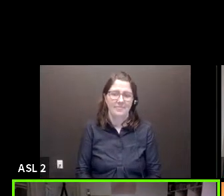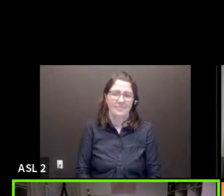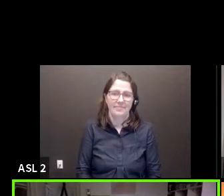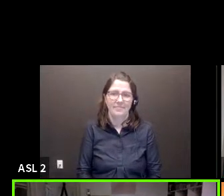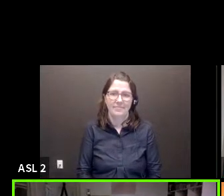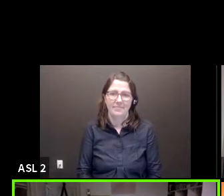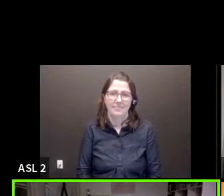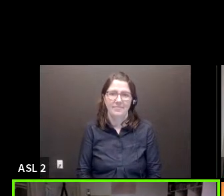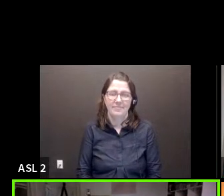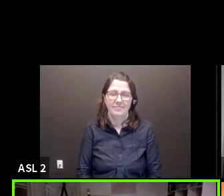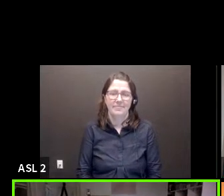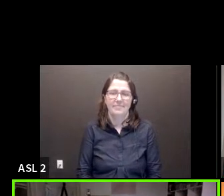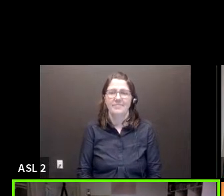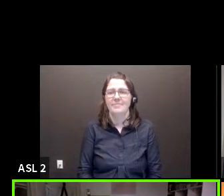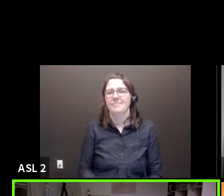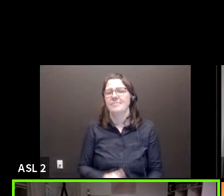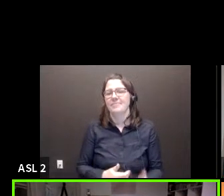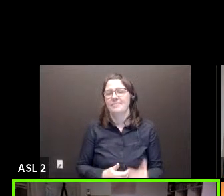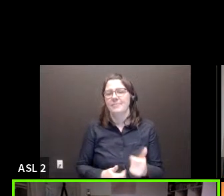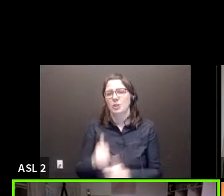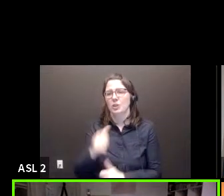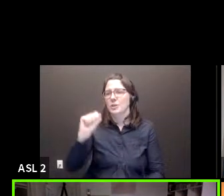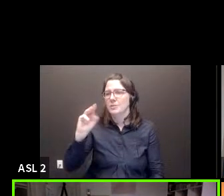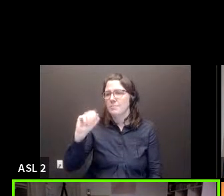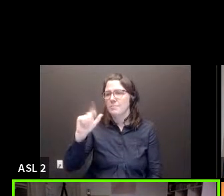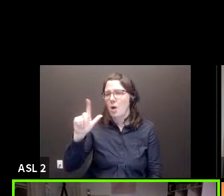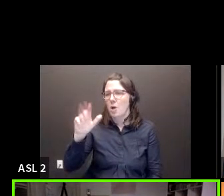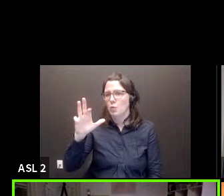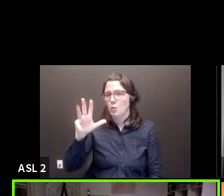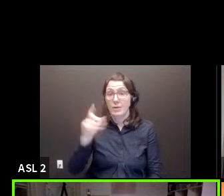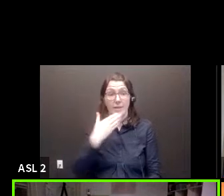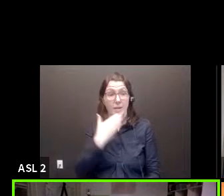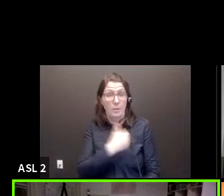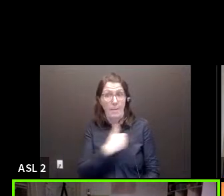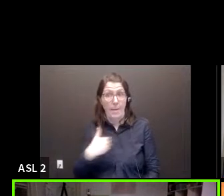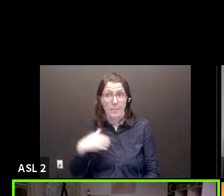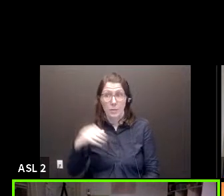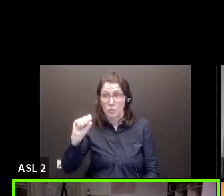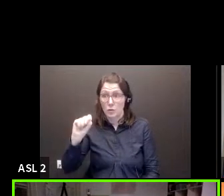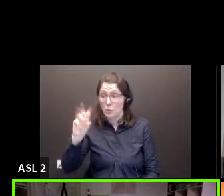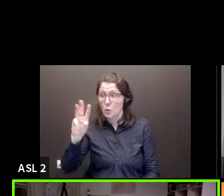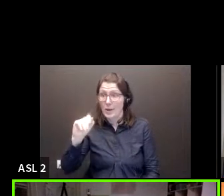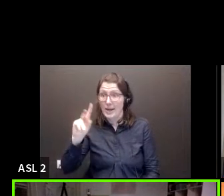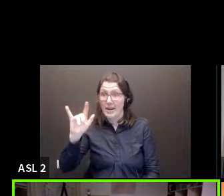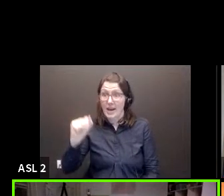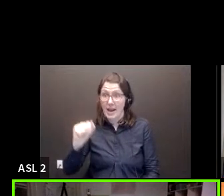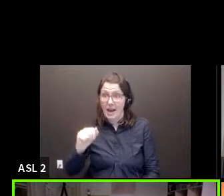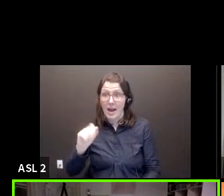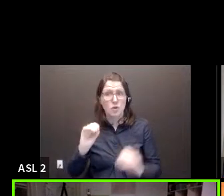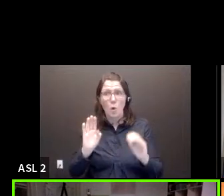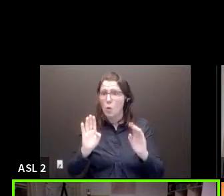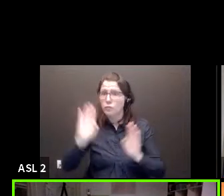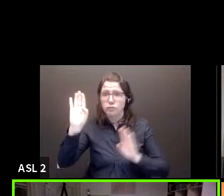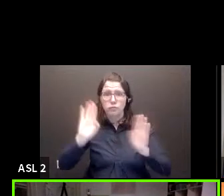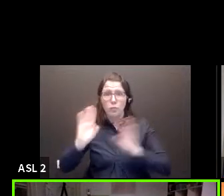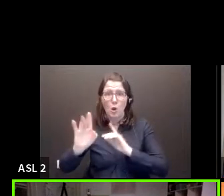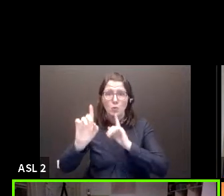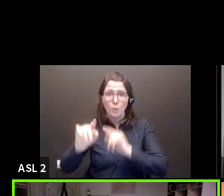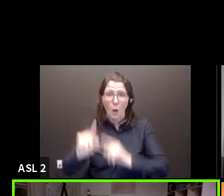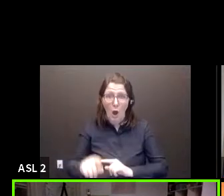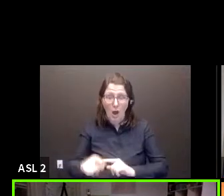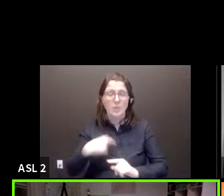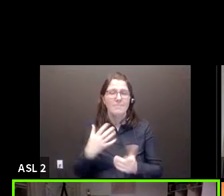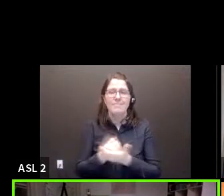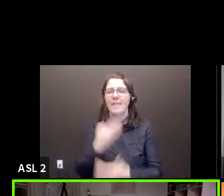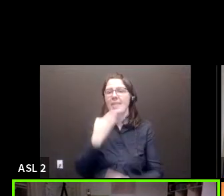thank you members uh i don't see any other hands up so bailey once again i want want to thank you for